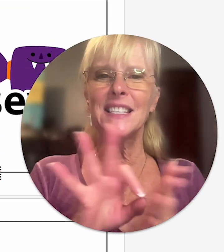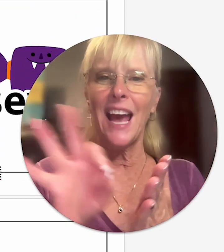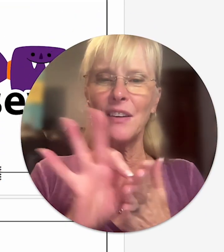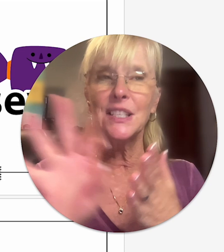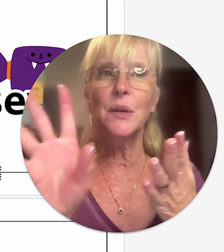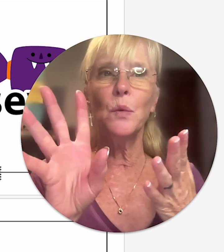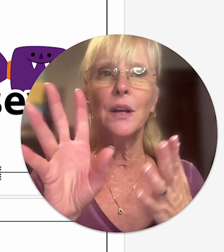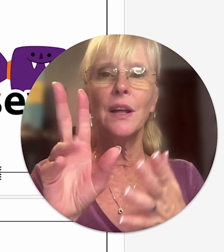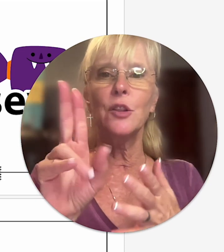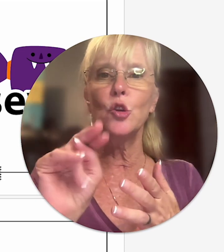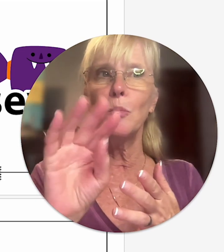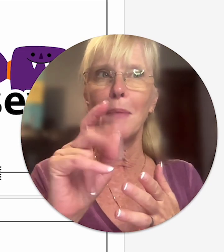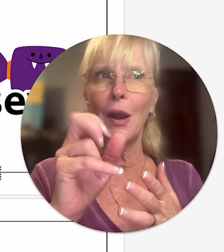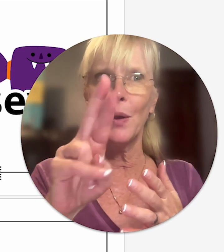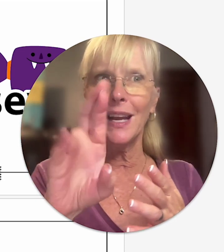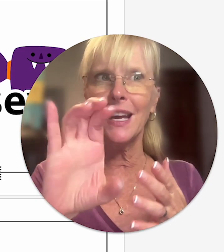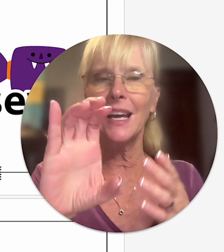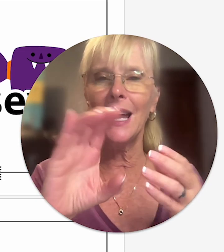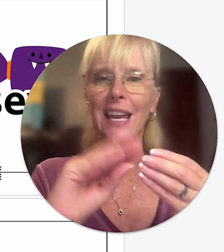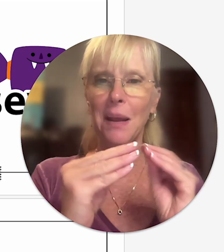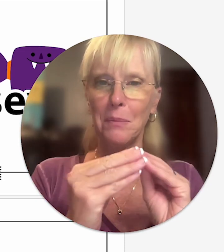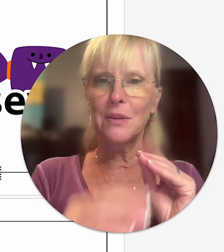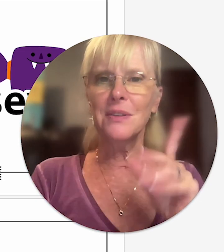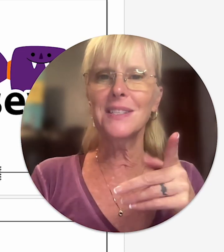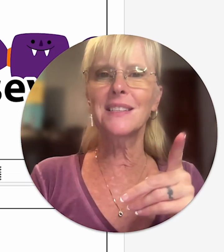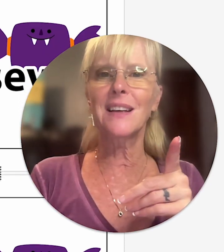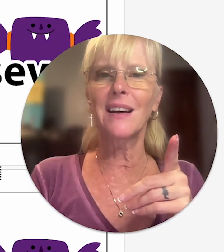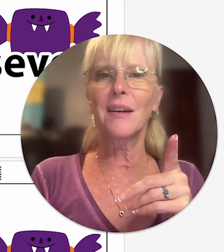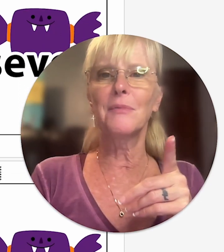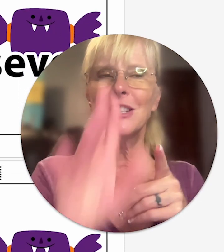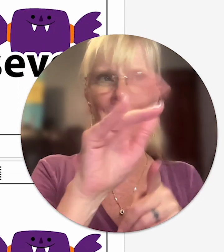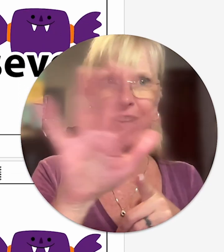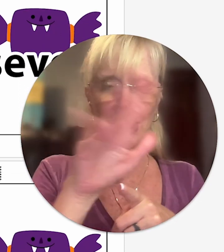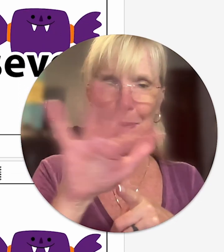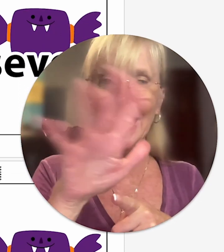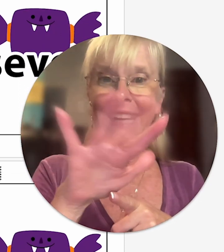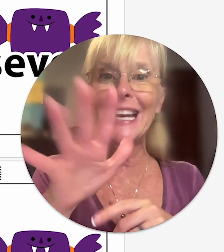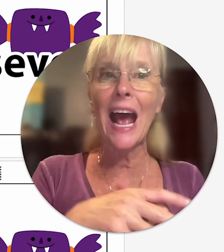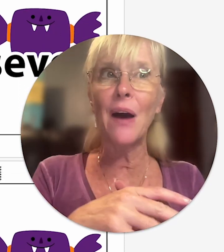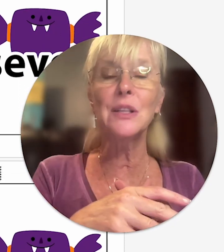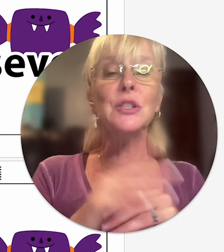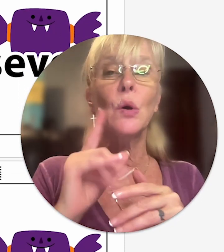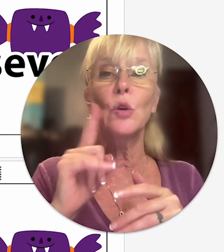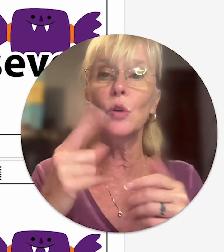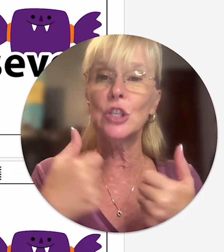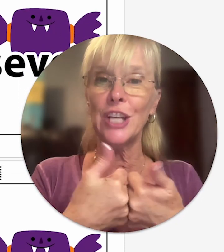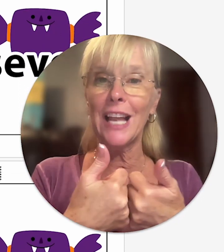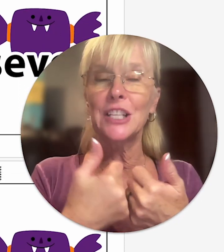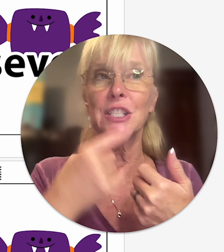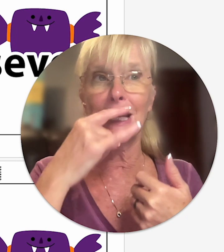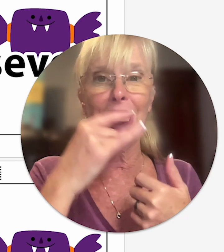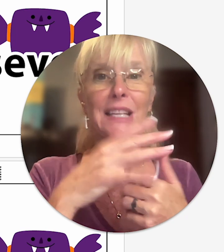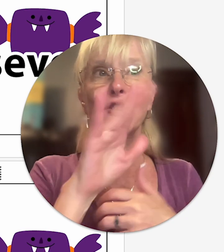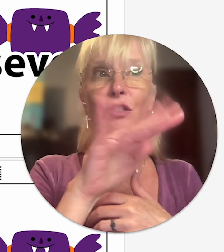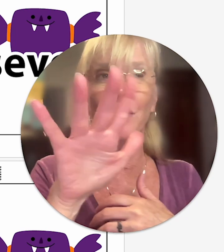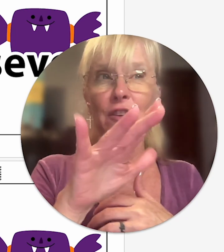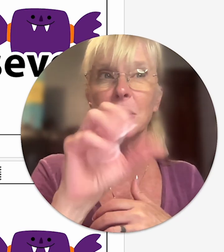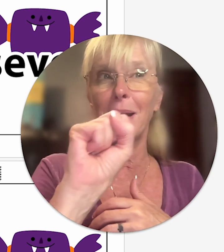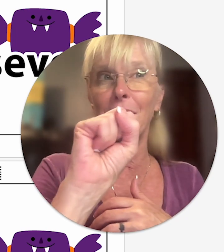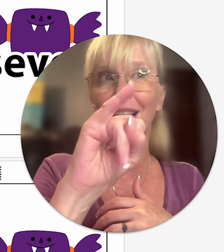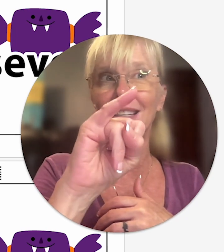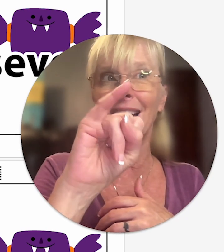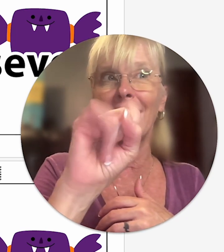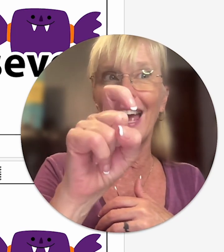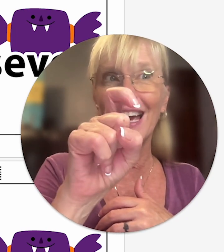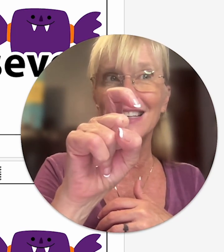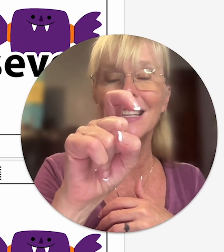This is counting with numeric numbers, spelling it out. So you could challenge the kids to finger